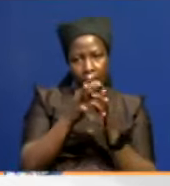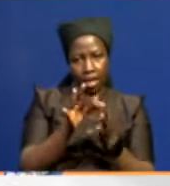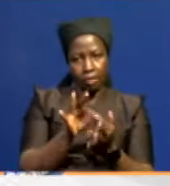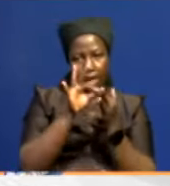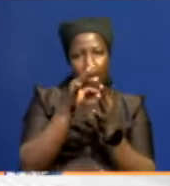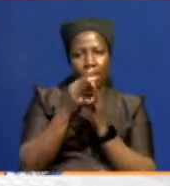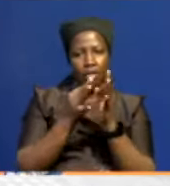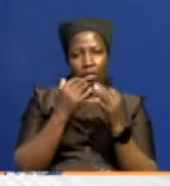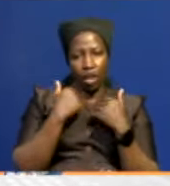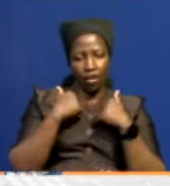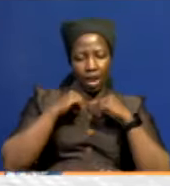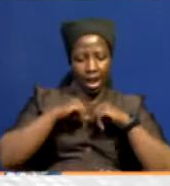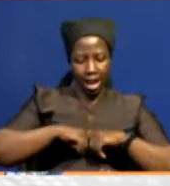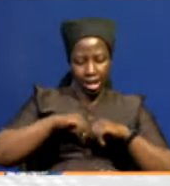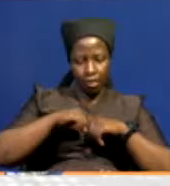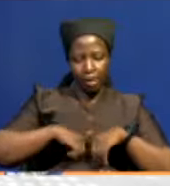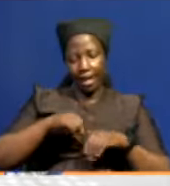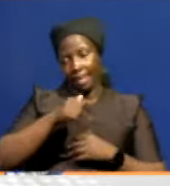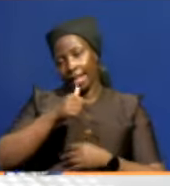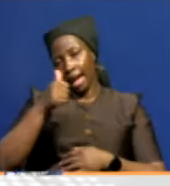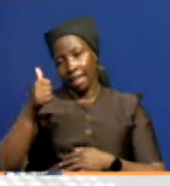Mm-hmm. The others that would need